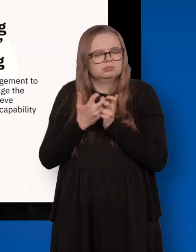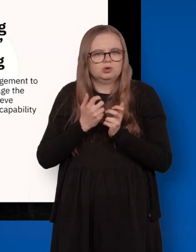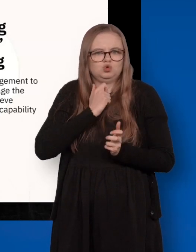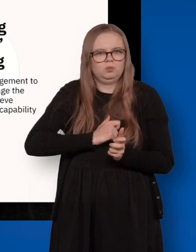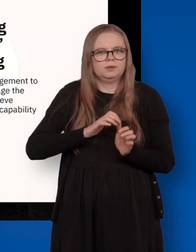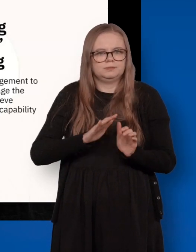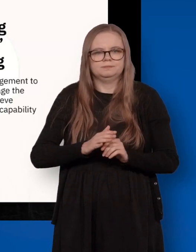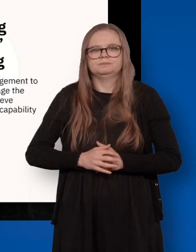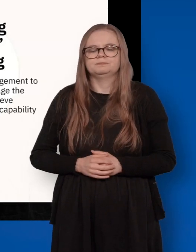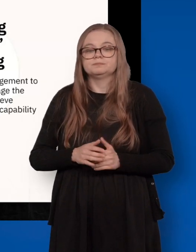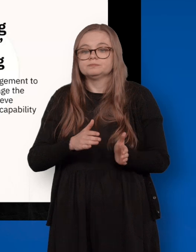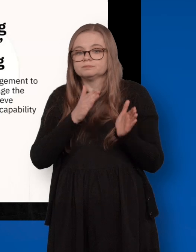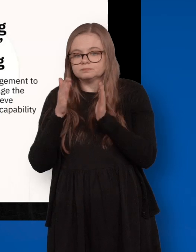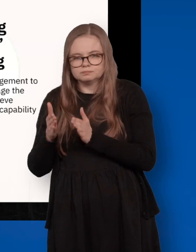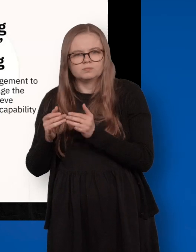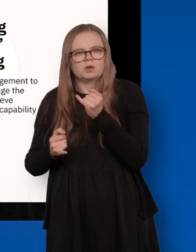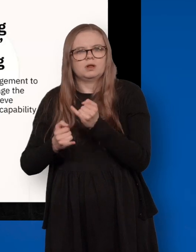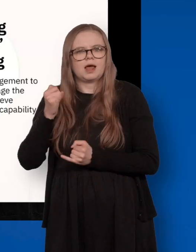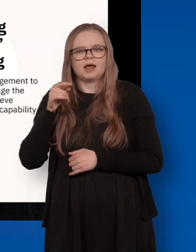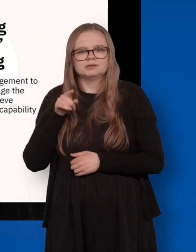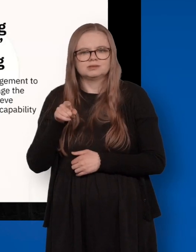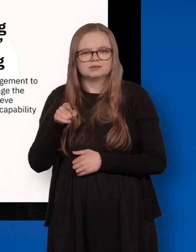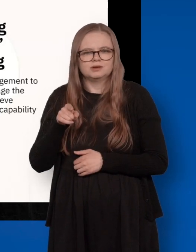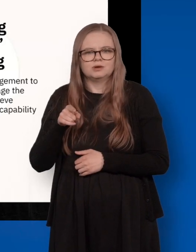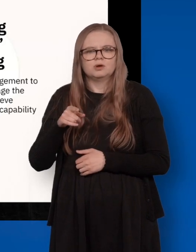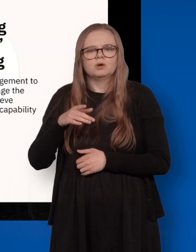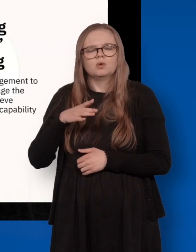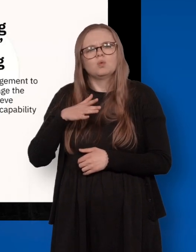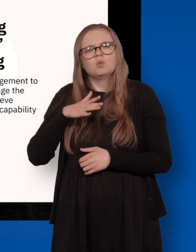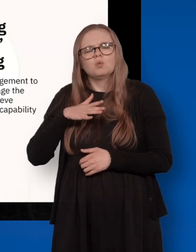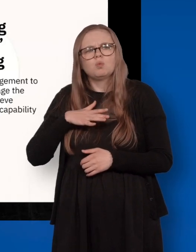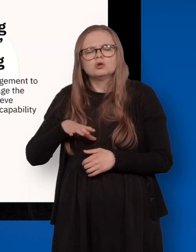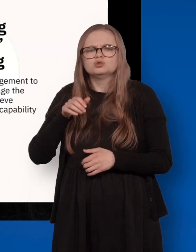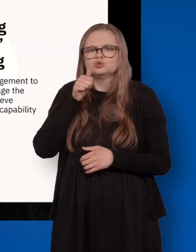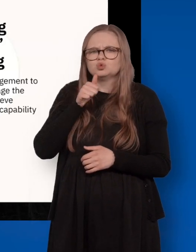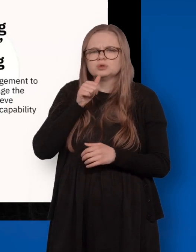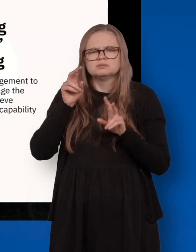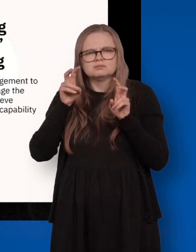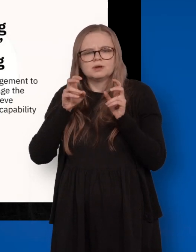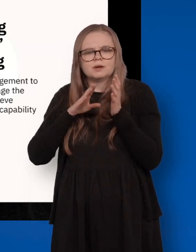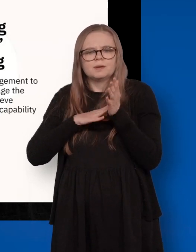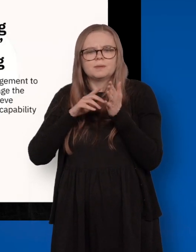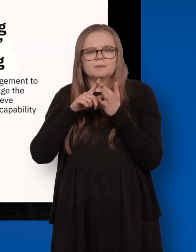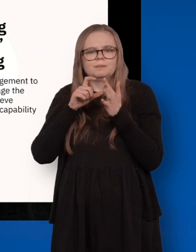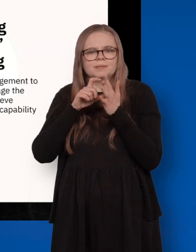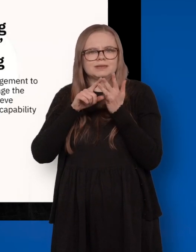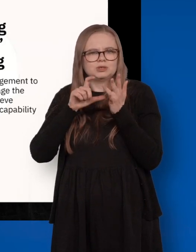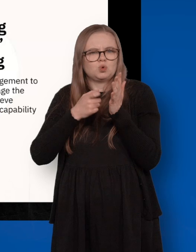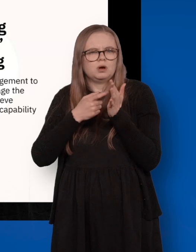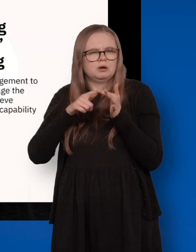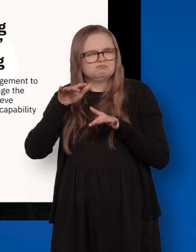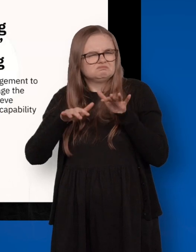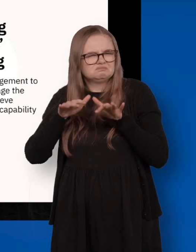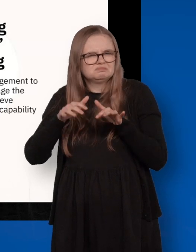Finally, we want to leverage, we don't want to leverage mediocre computing. So this phrase mediocre computing